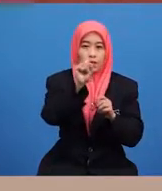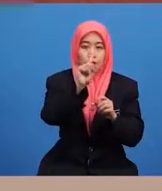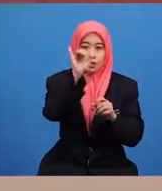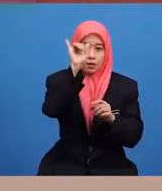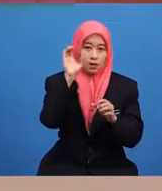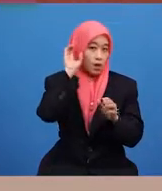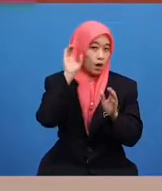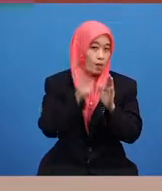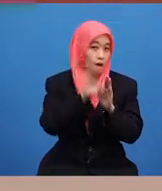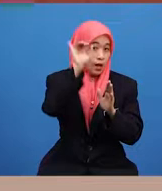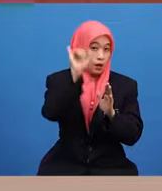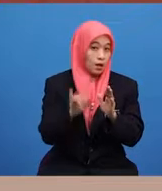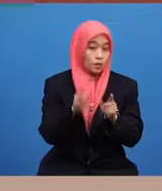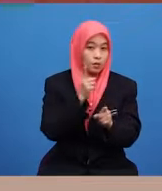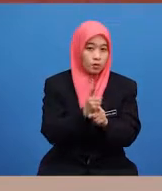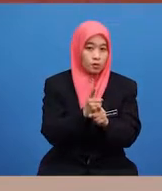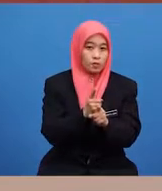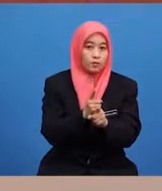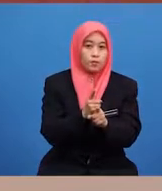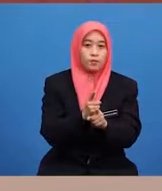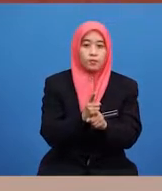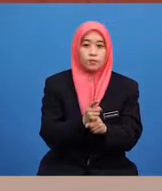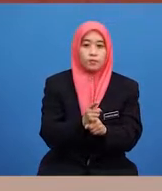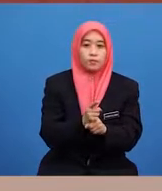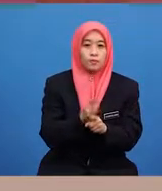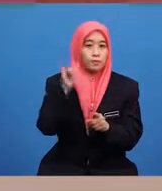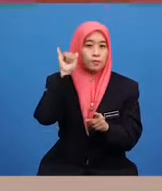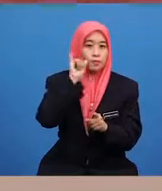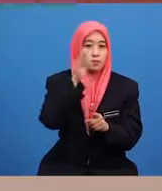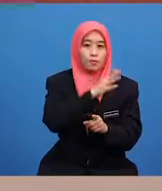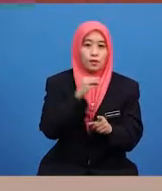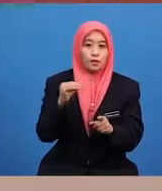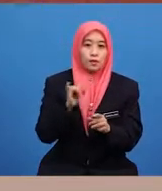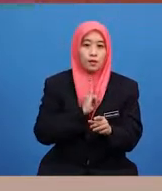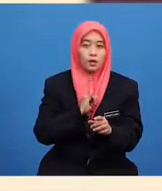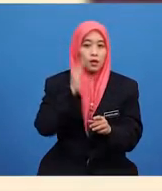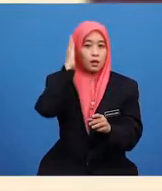we play this game, Yolo and I will show you.